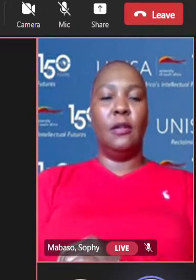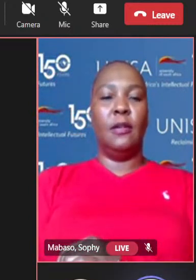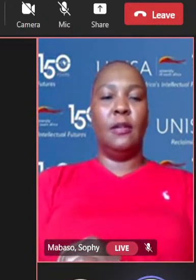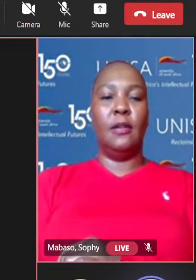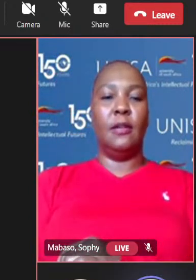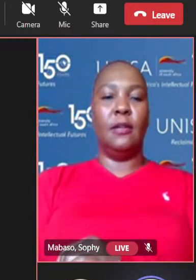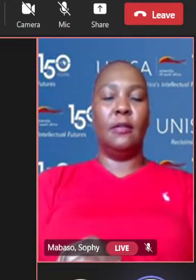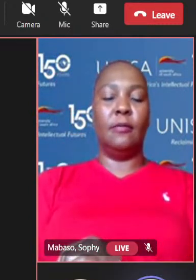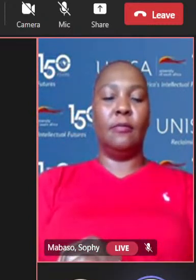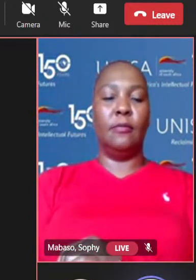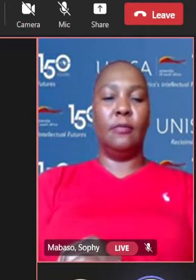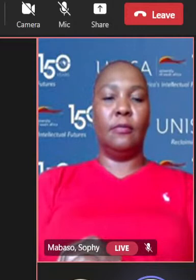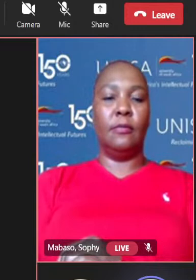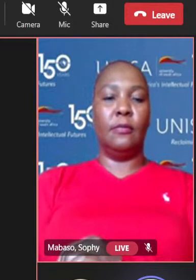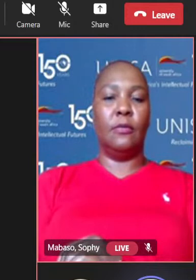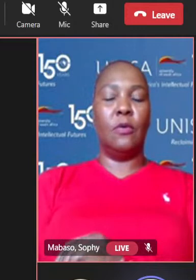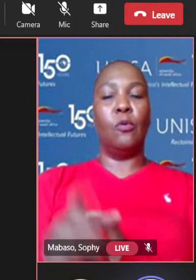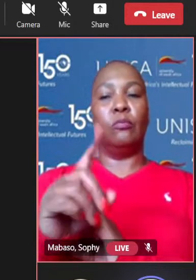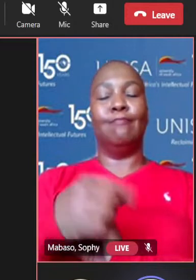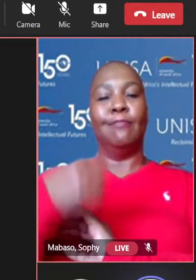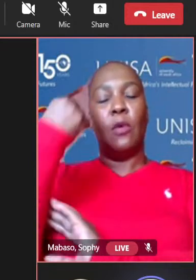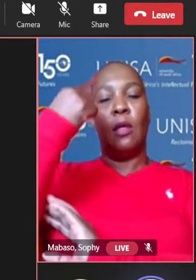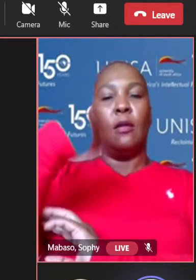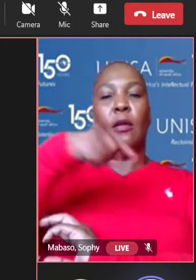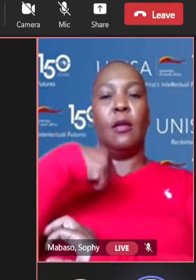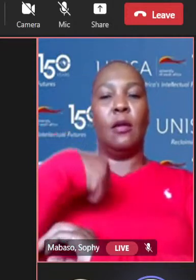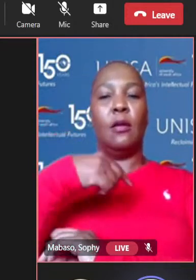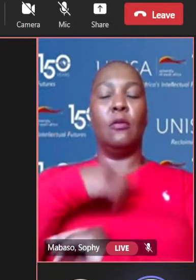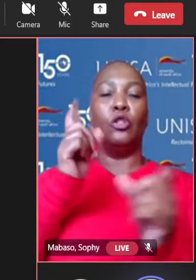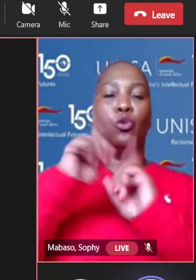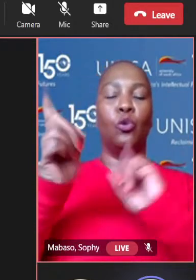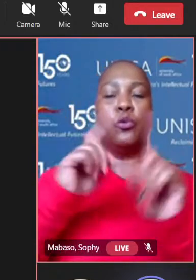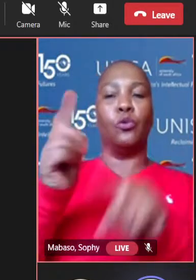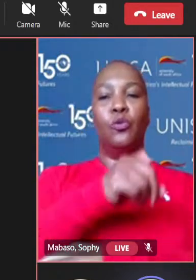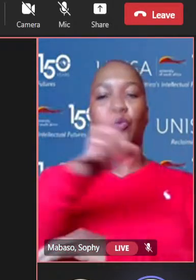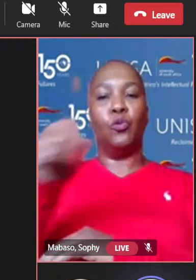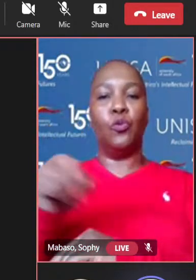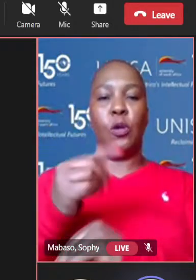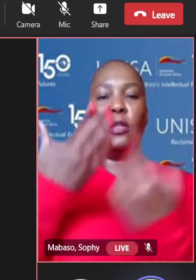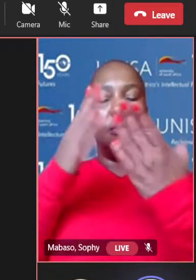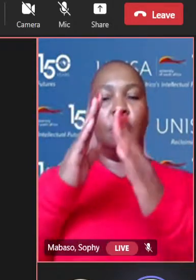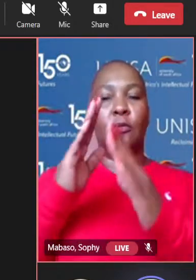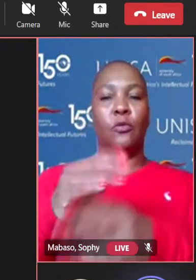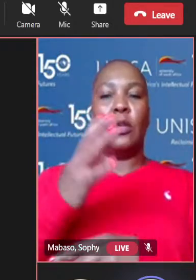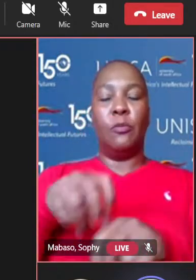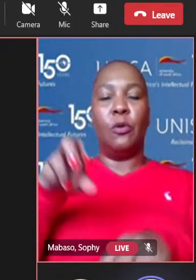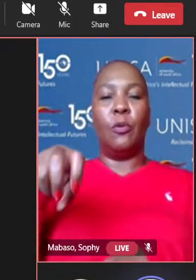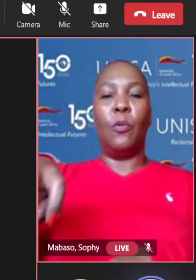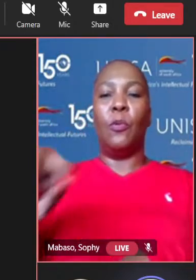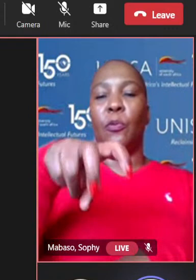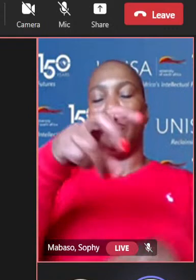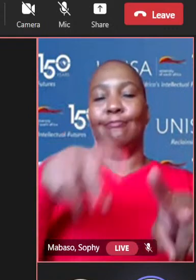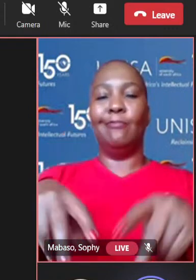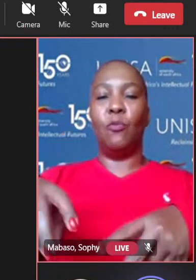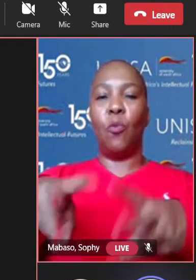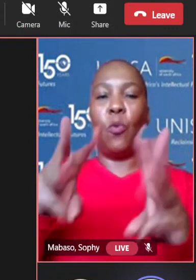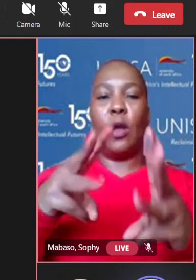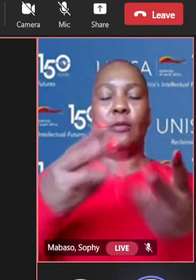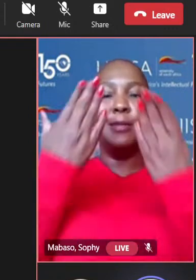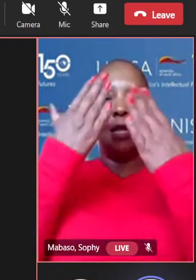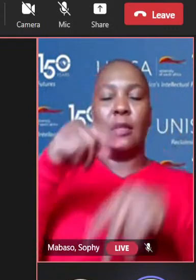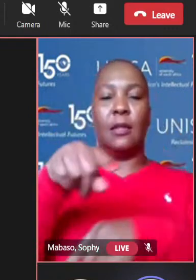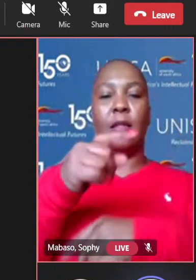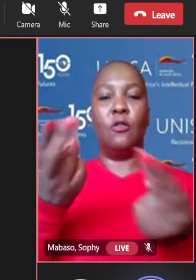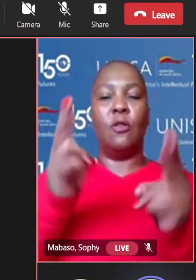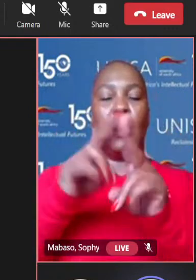DCCD. But the important thing for us today is just to talk to you as you begin your journey of studying at Unisa. But before we did, I